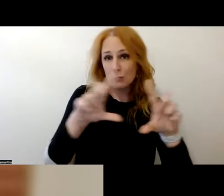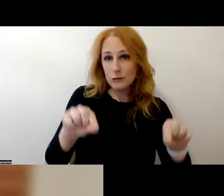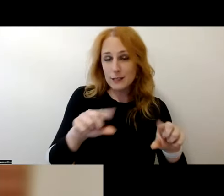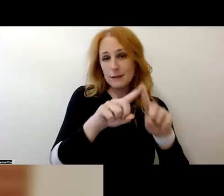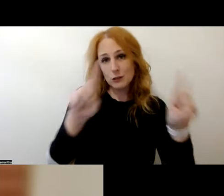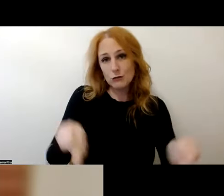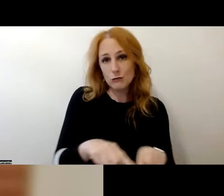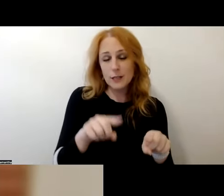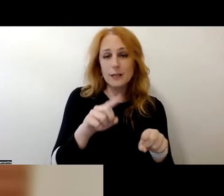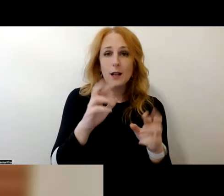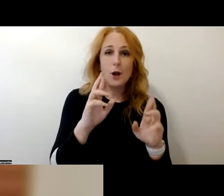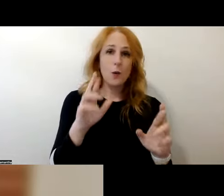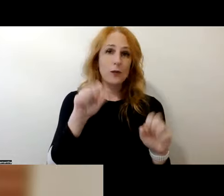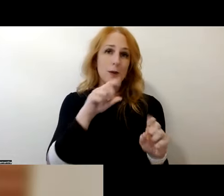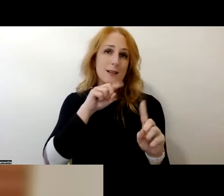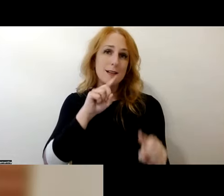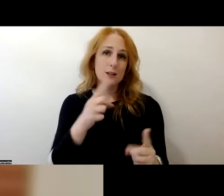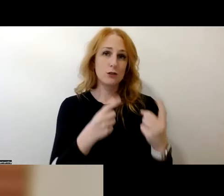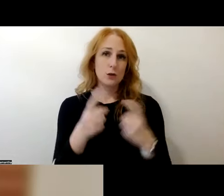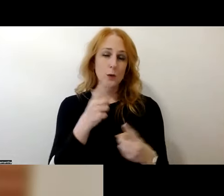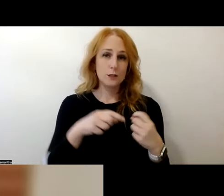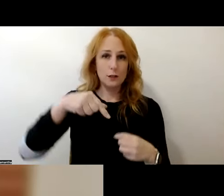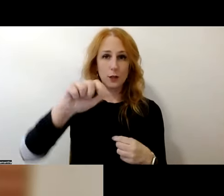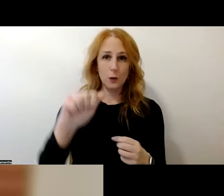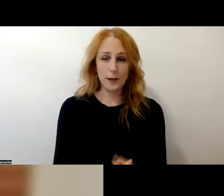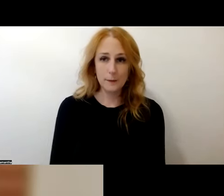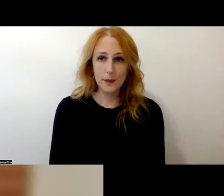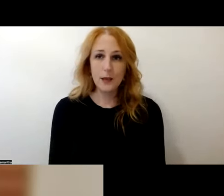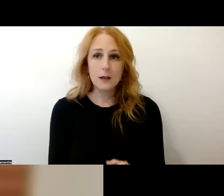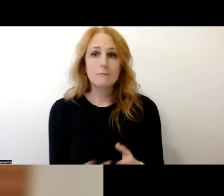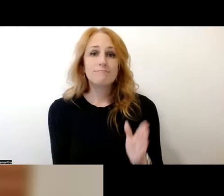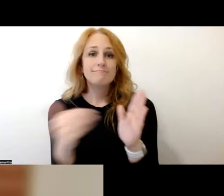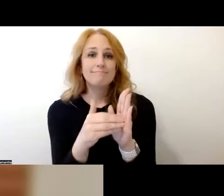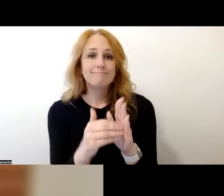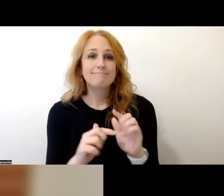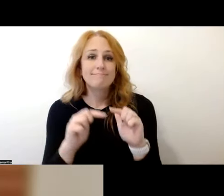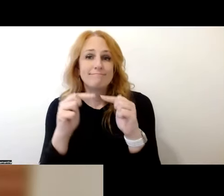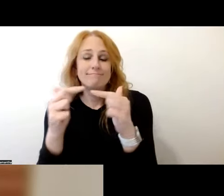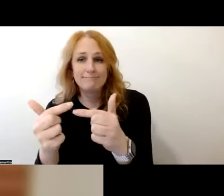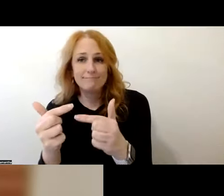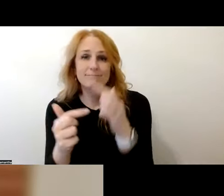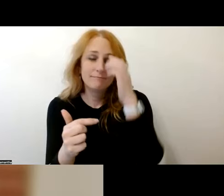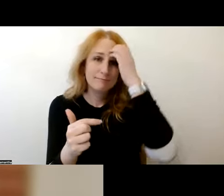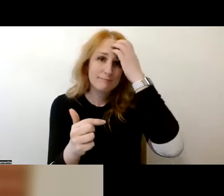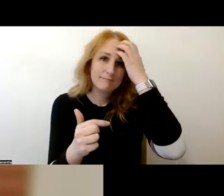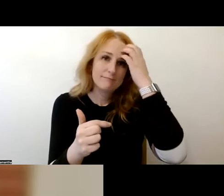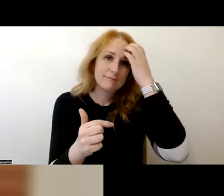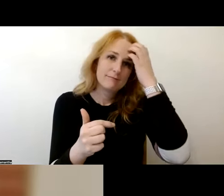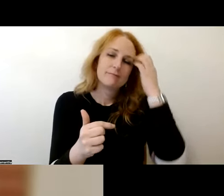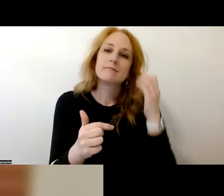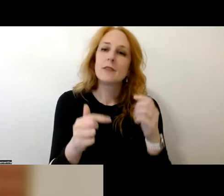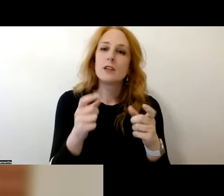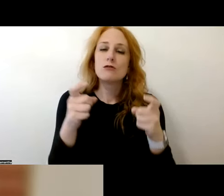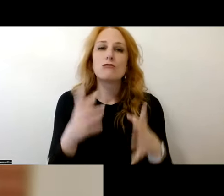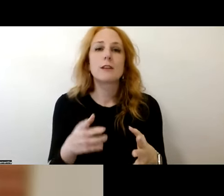we'll get to your question and we'll get to the Q&A. So once again, I'm going to hand it off to Kiyoko Thomas now. Kiyoko Thomas is the director of the Basic Needs